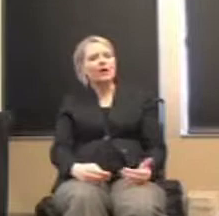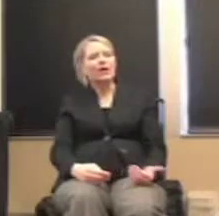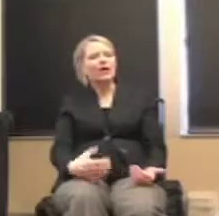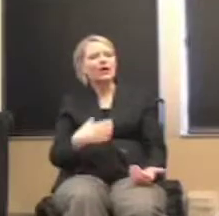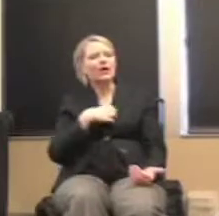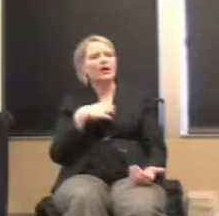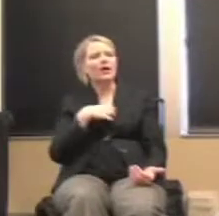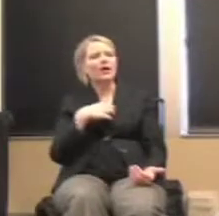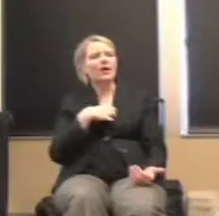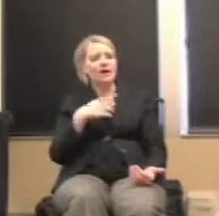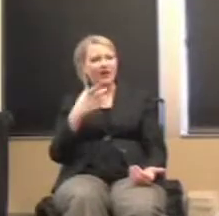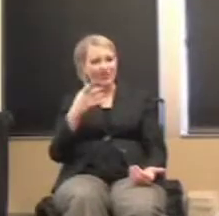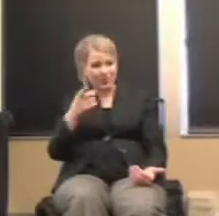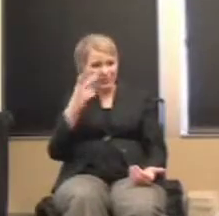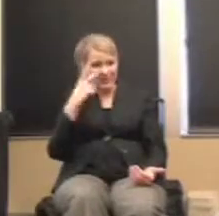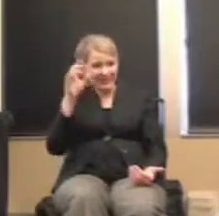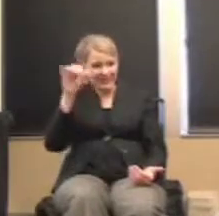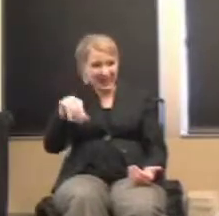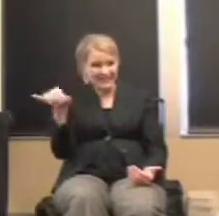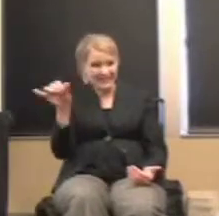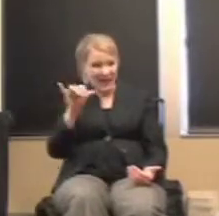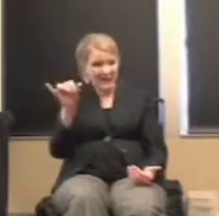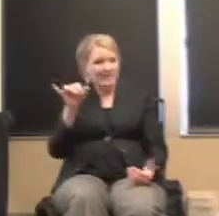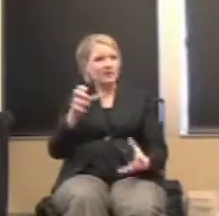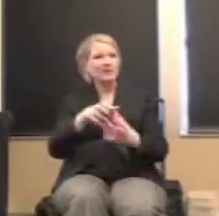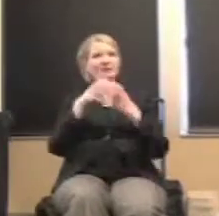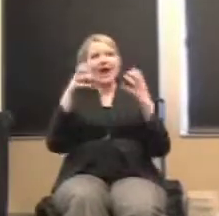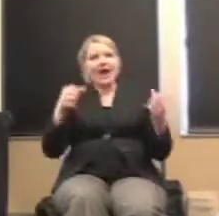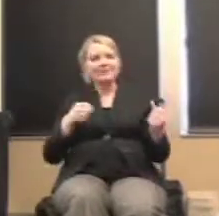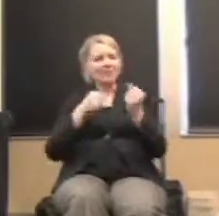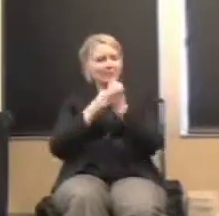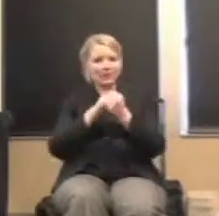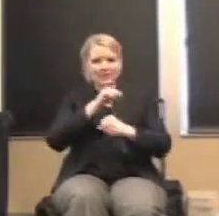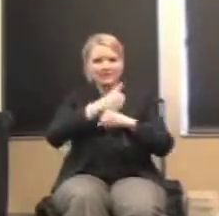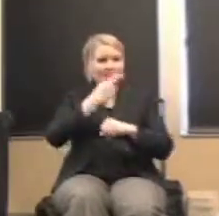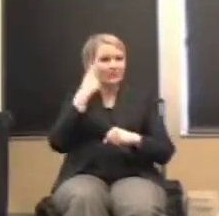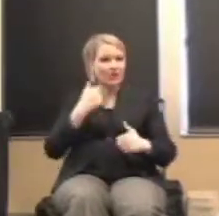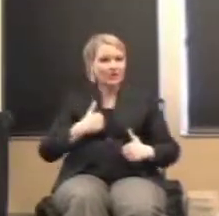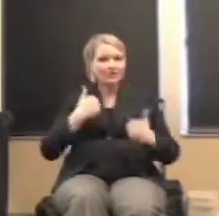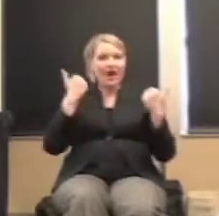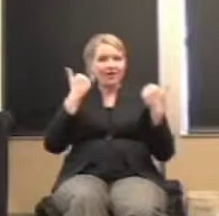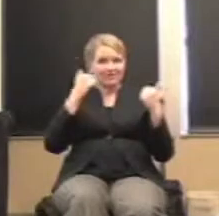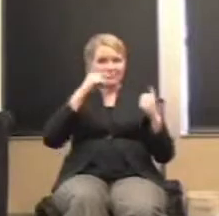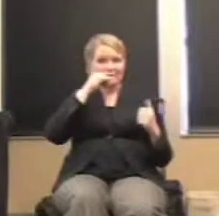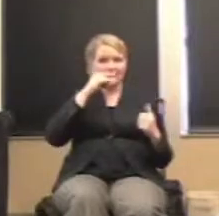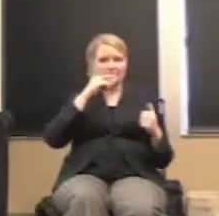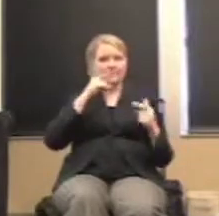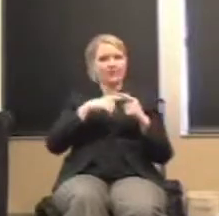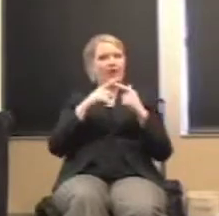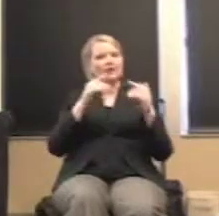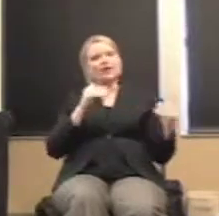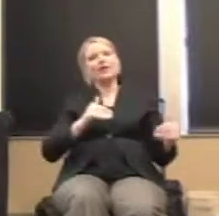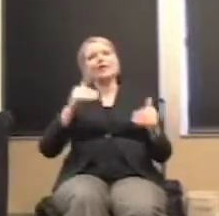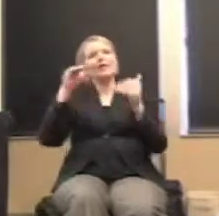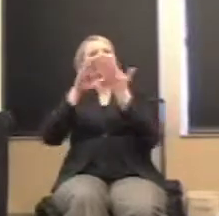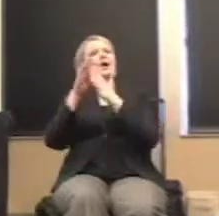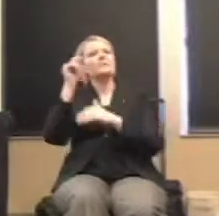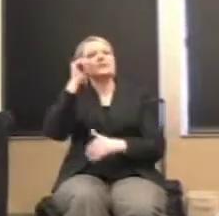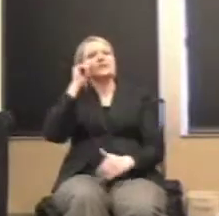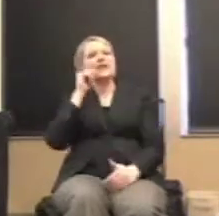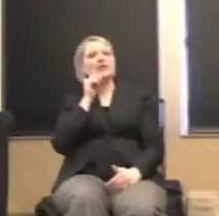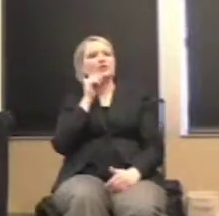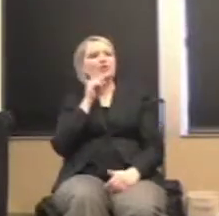Right? Do you guys see that same thing? There's lots of supports in place for young kids. And then when they become teenagers and behavior